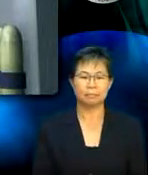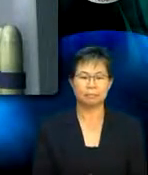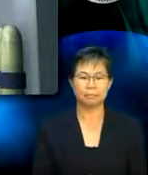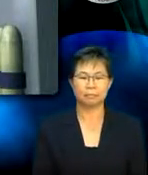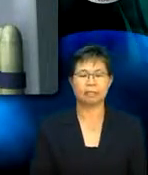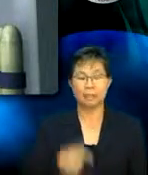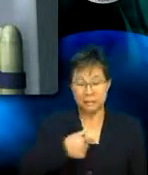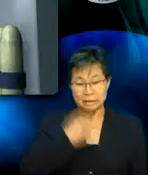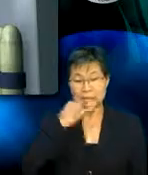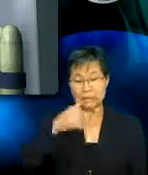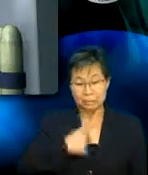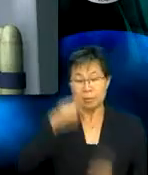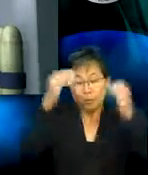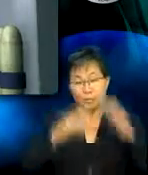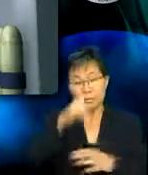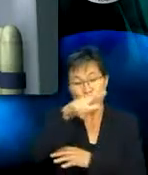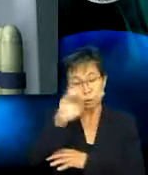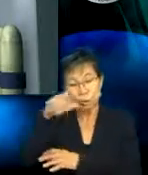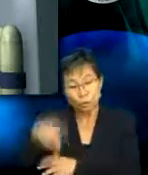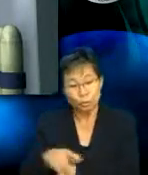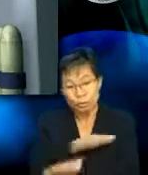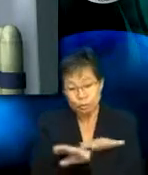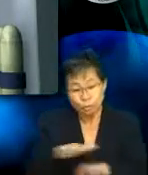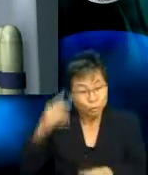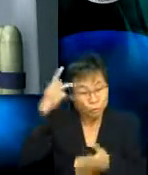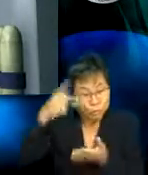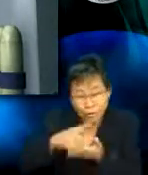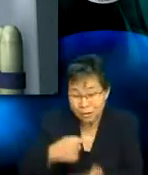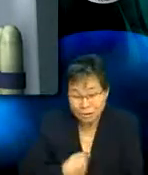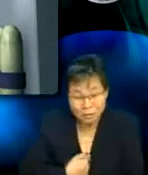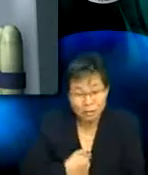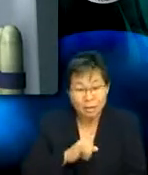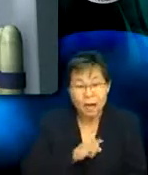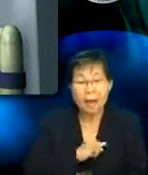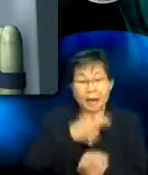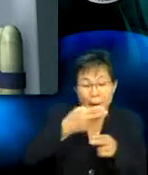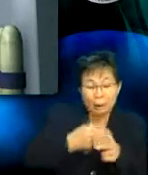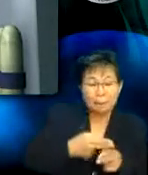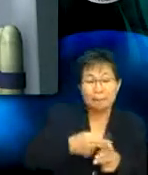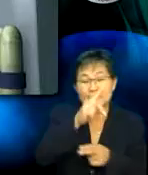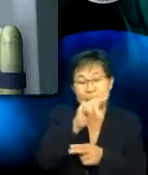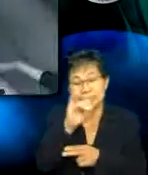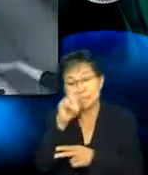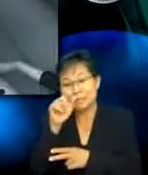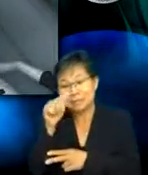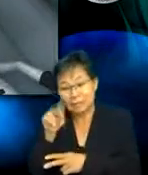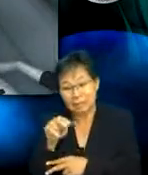It's me, Professor Dew. Don't you recognize me? I'm Titan.